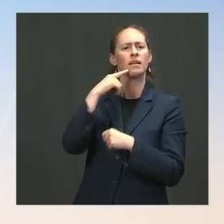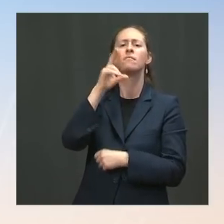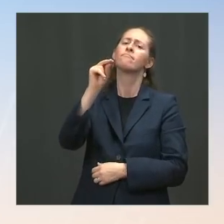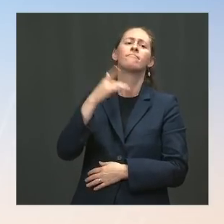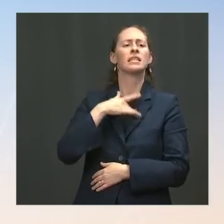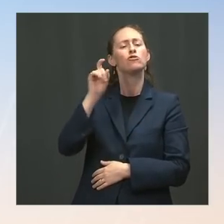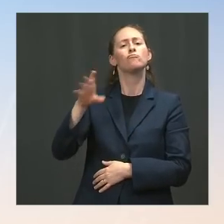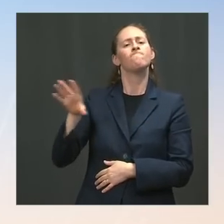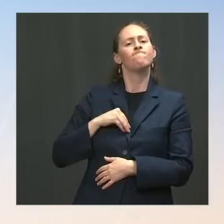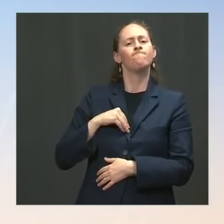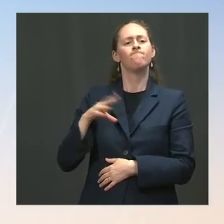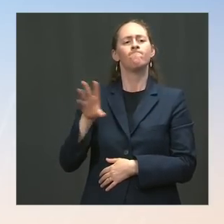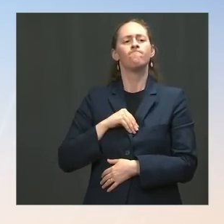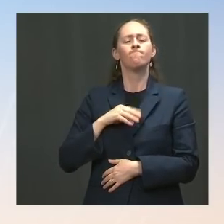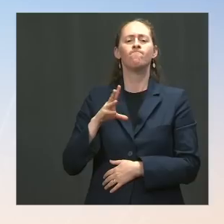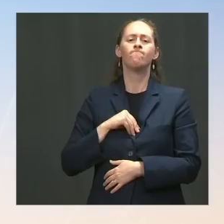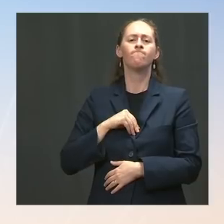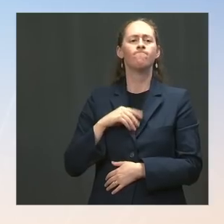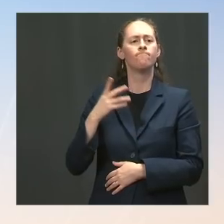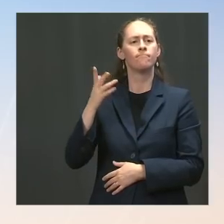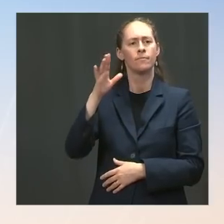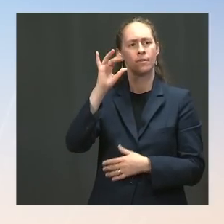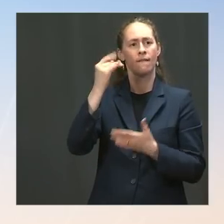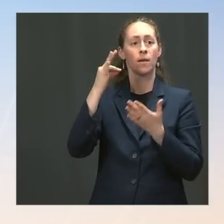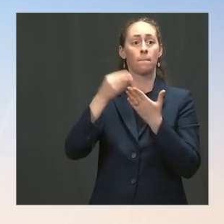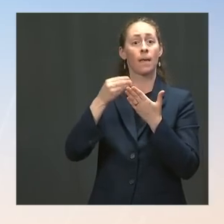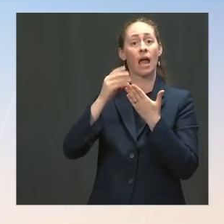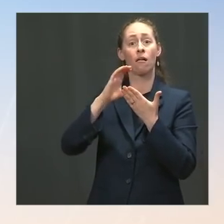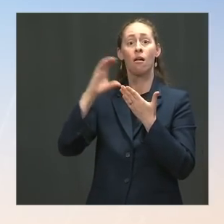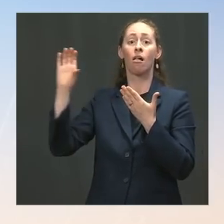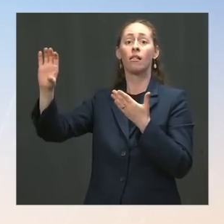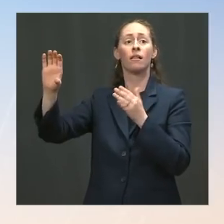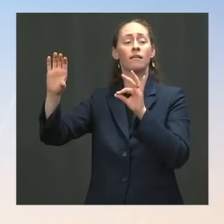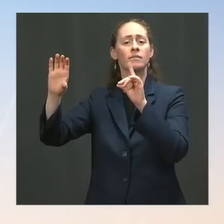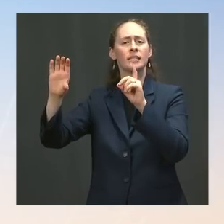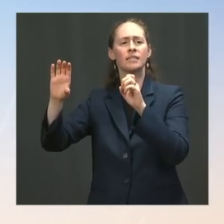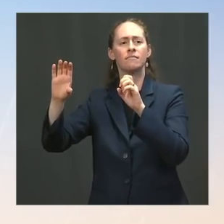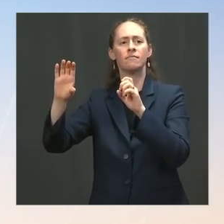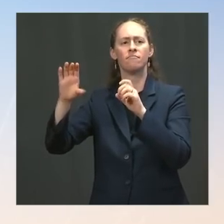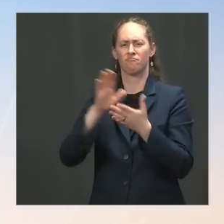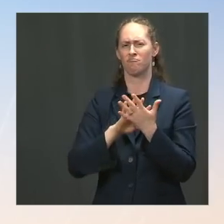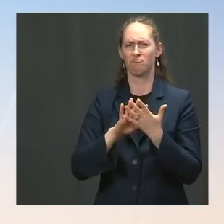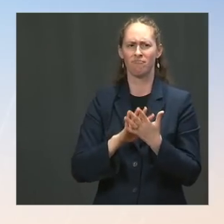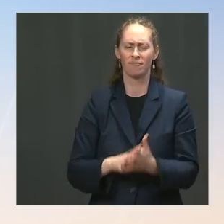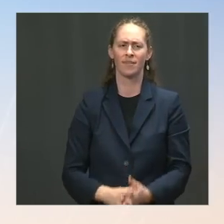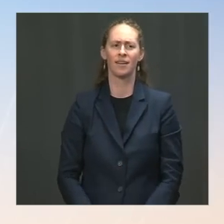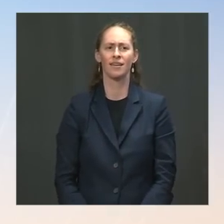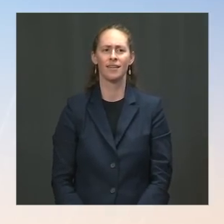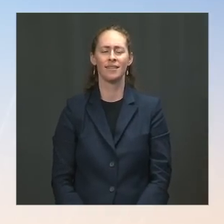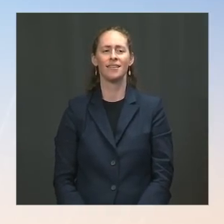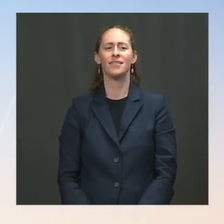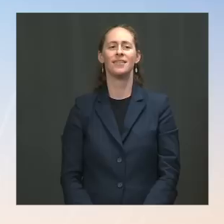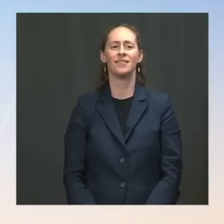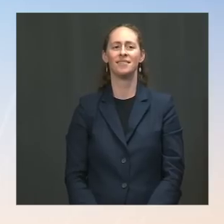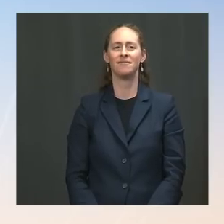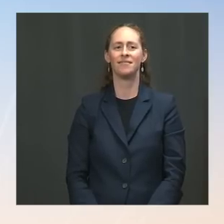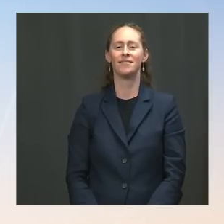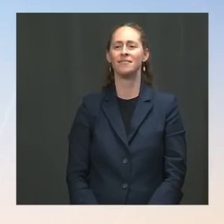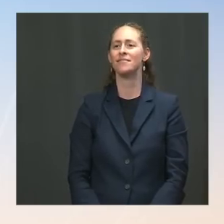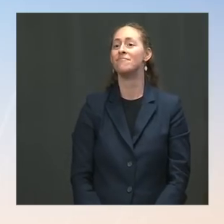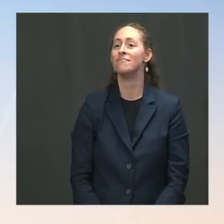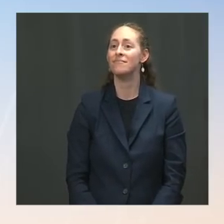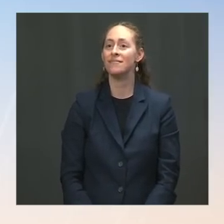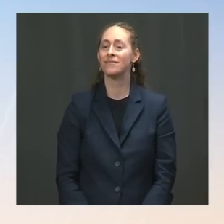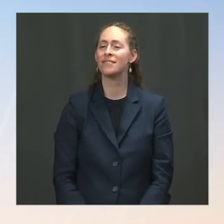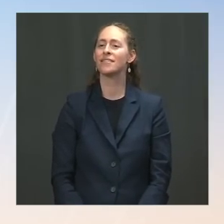to happen. Didn't President Biden say a few weeks ago that anybody who accuses the party of being anti-police is lying? Well, I think we